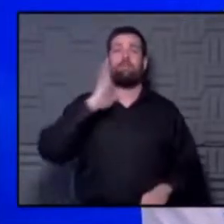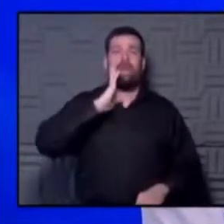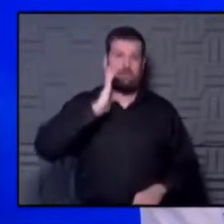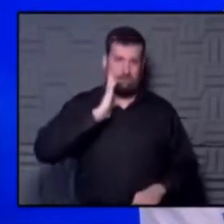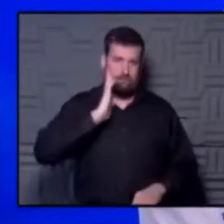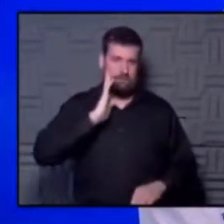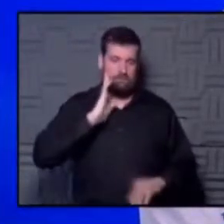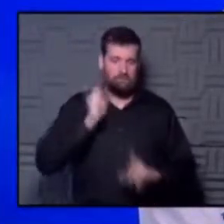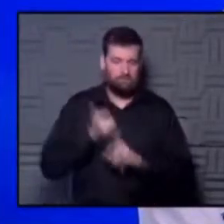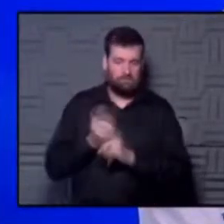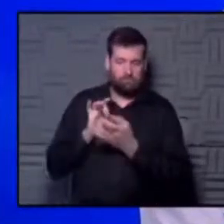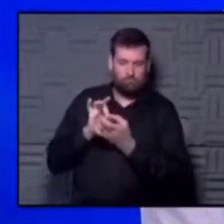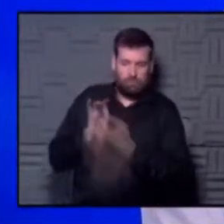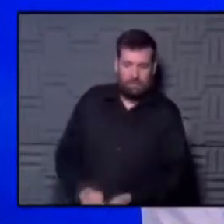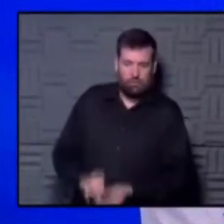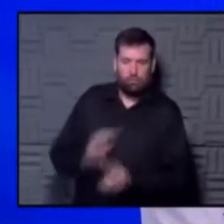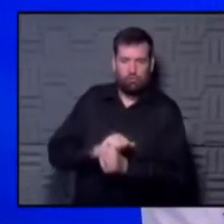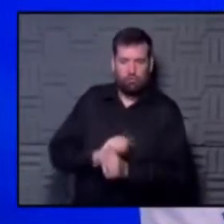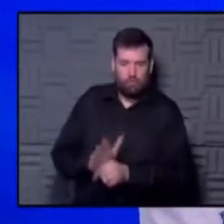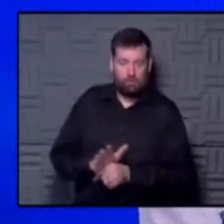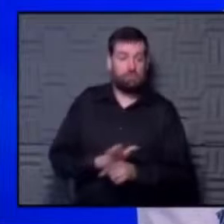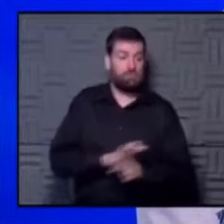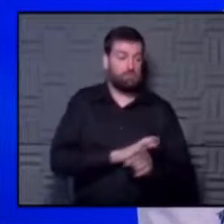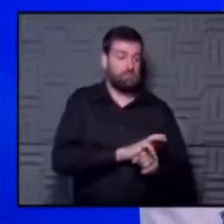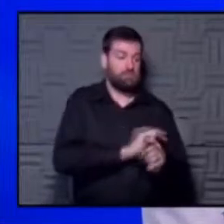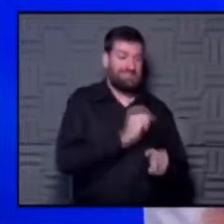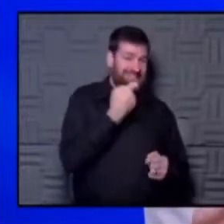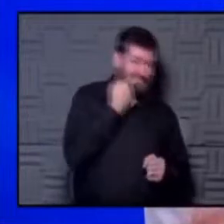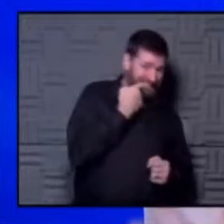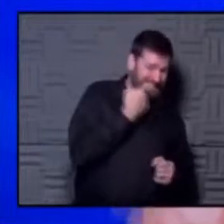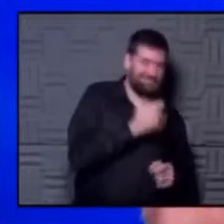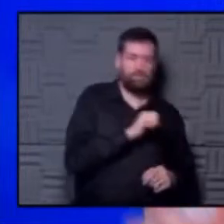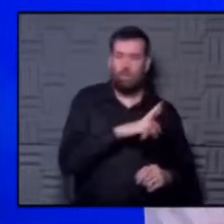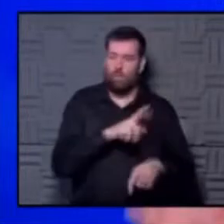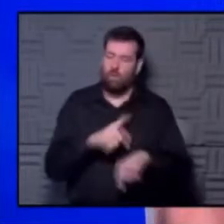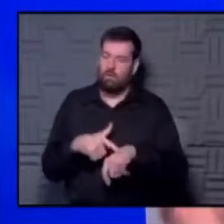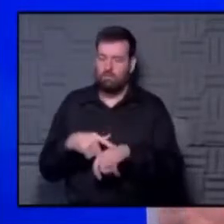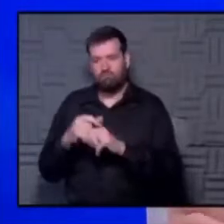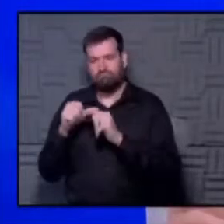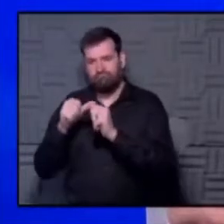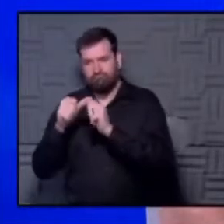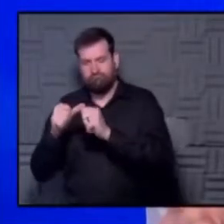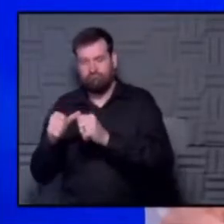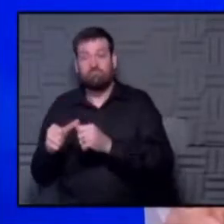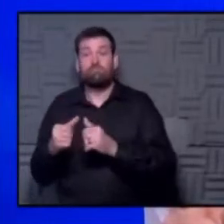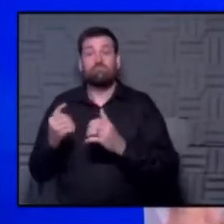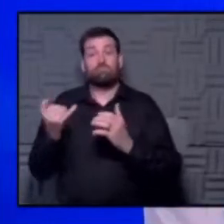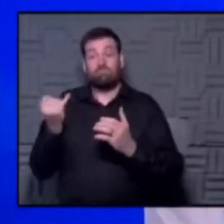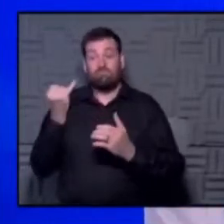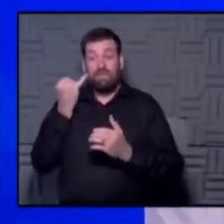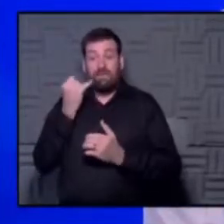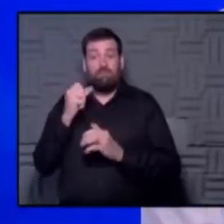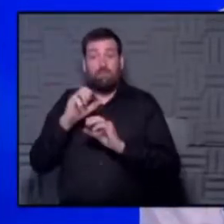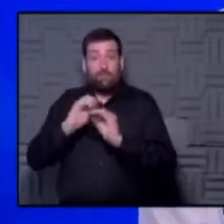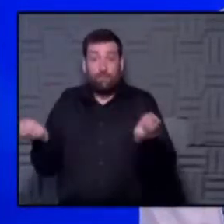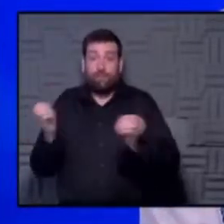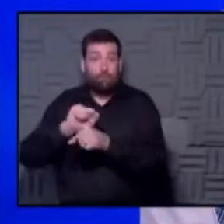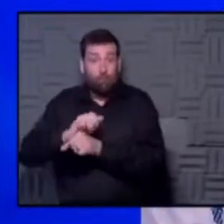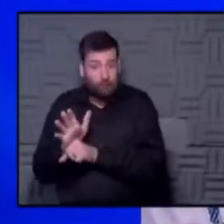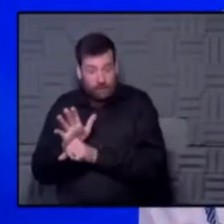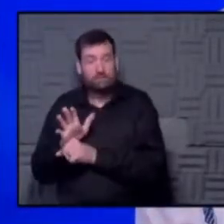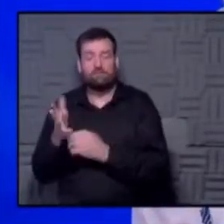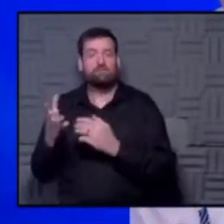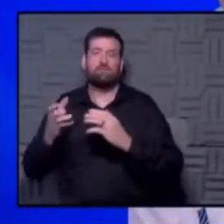that are COVID-related beds. Either you're acute or you're recovering, doesn't matter. You've been here and you've got COVID, and you wouldn't be here if you didn't have COVID. 60